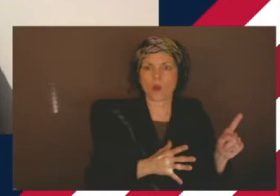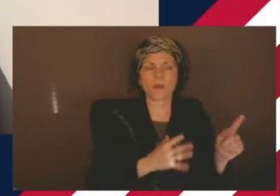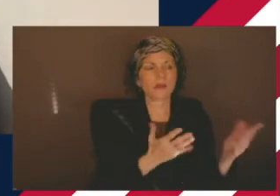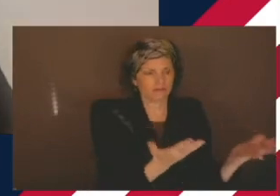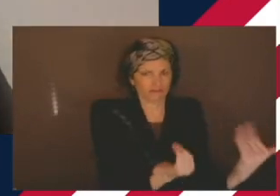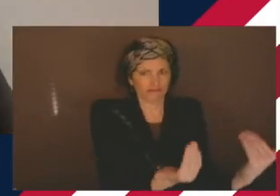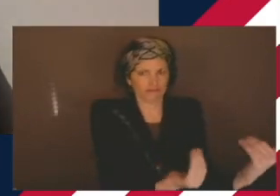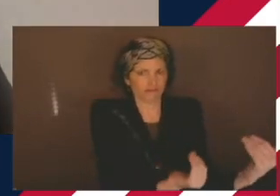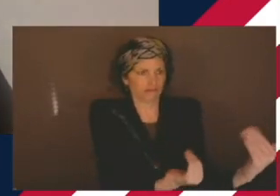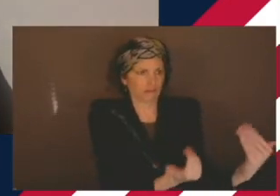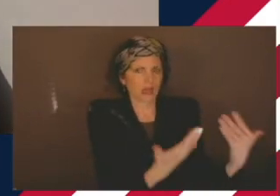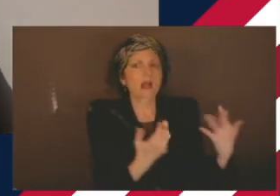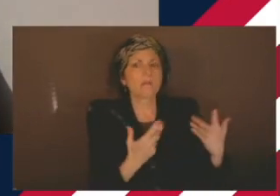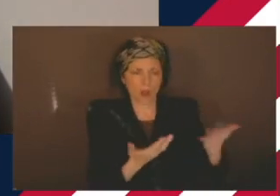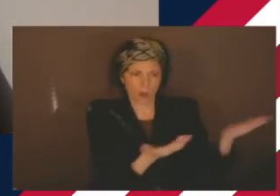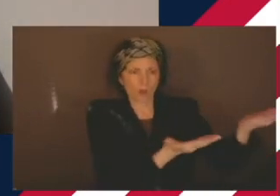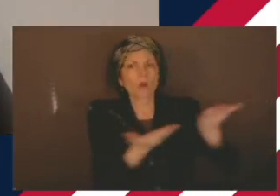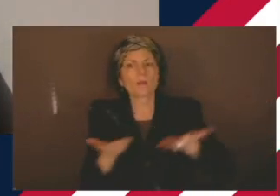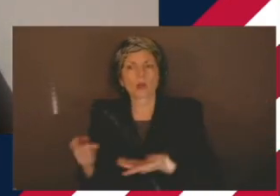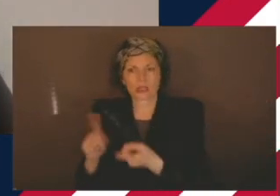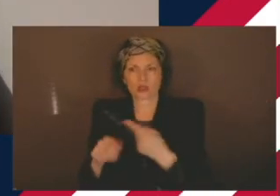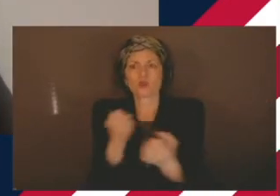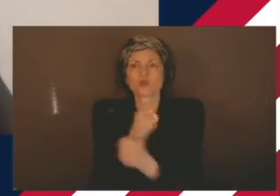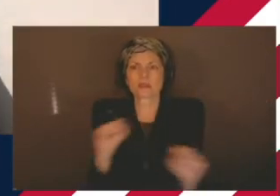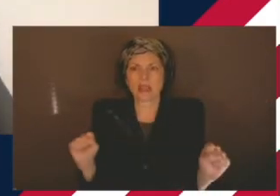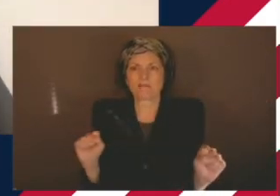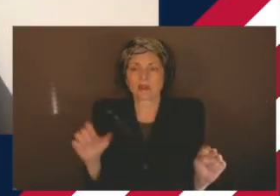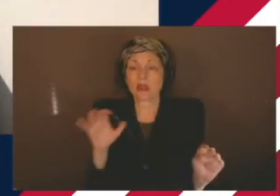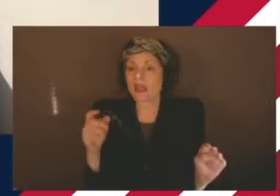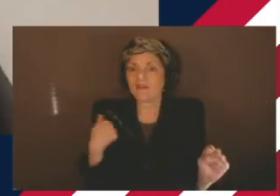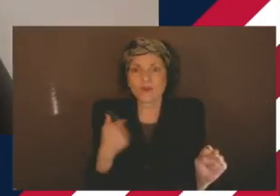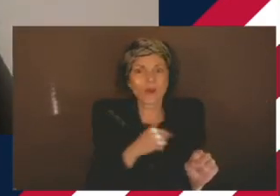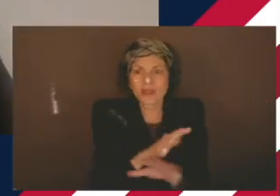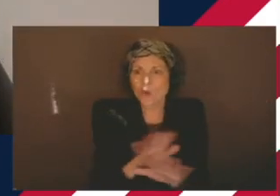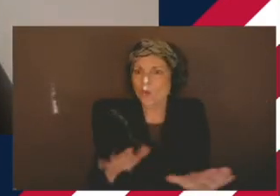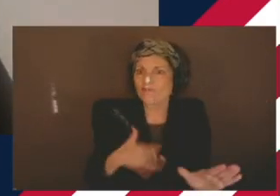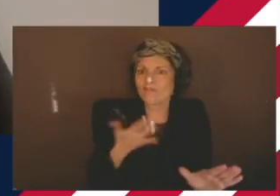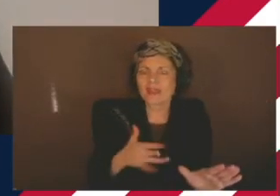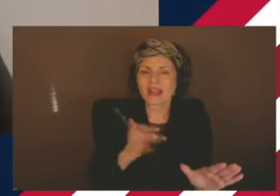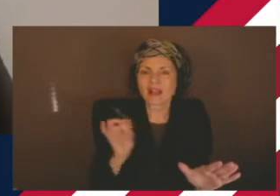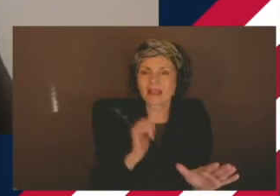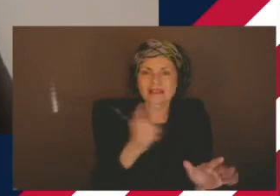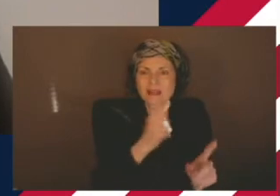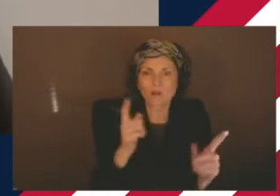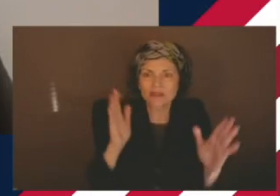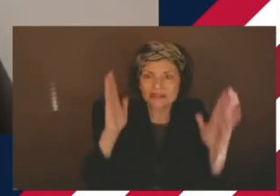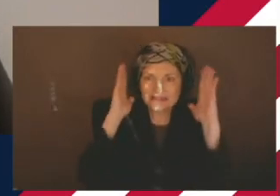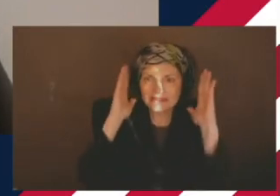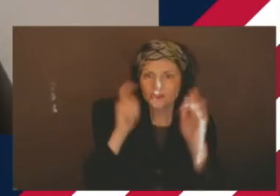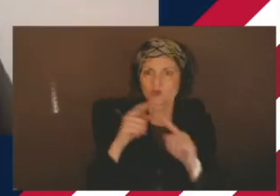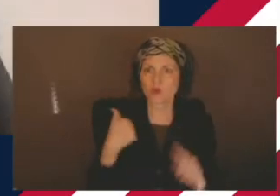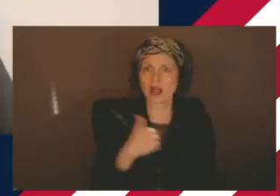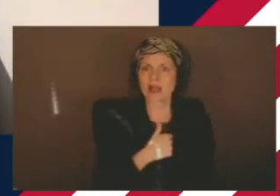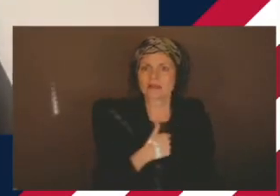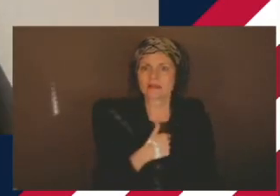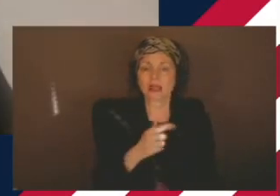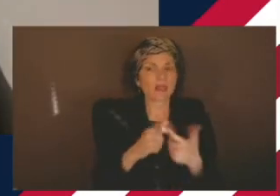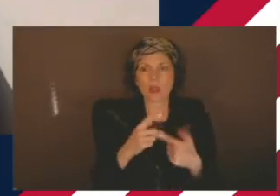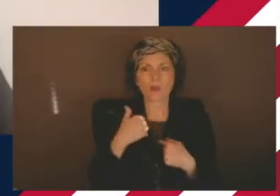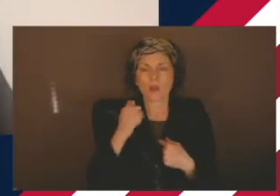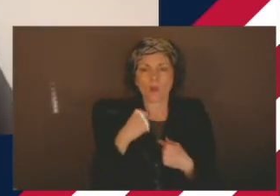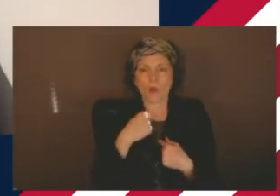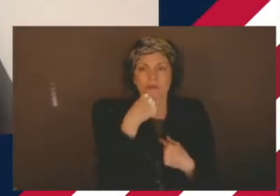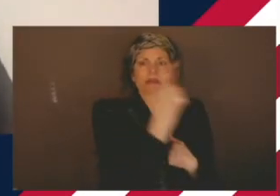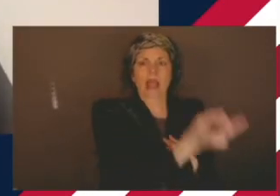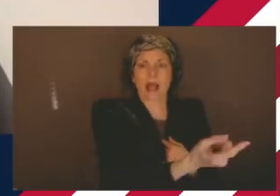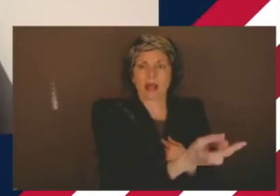safe area. If we don't feel that our voices are being heard, then we're less likely to speak up about it. We're less likely to do something